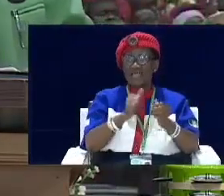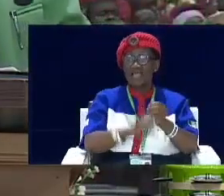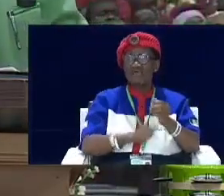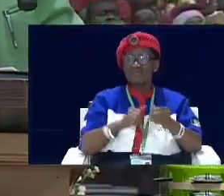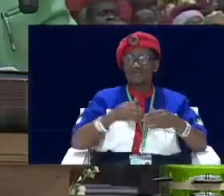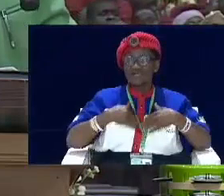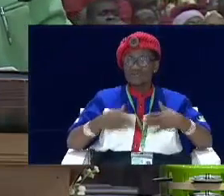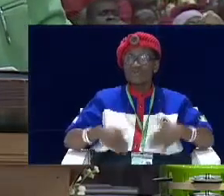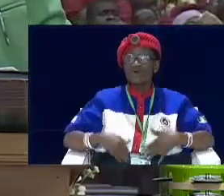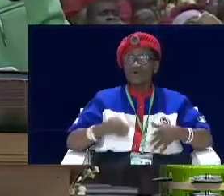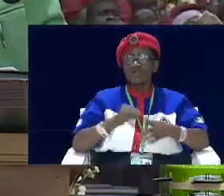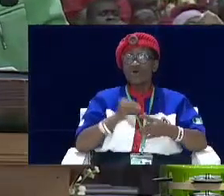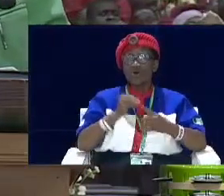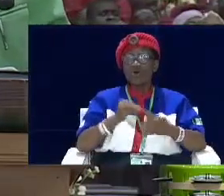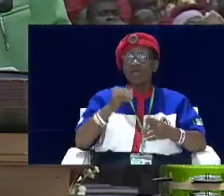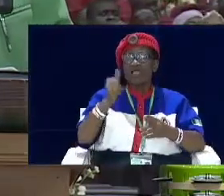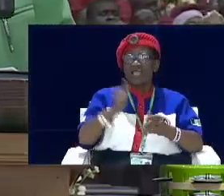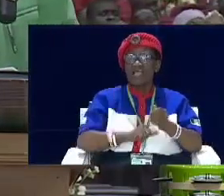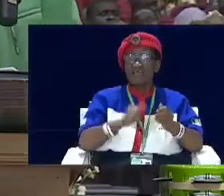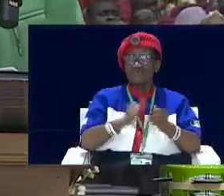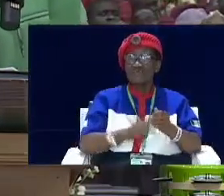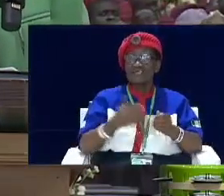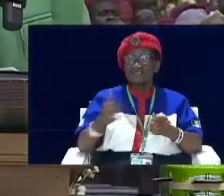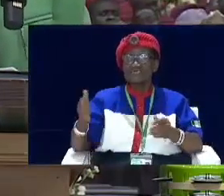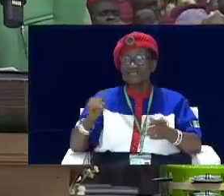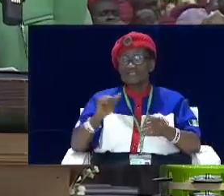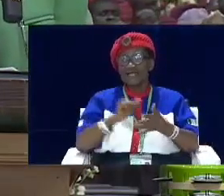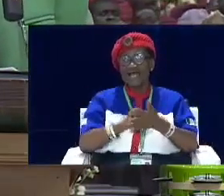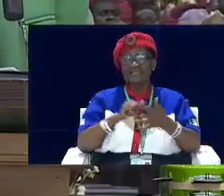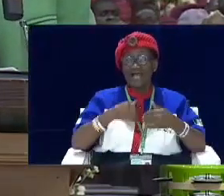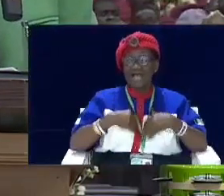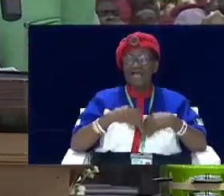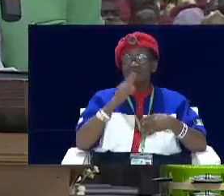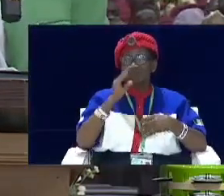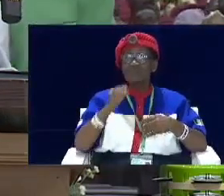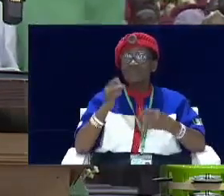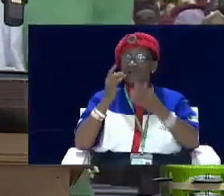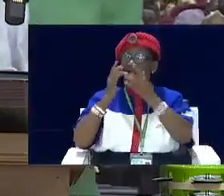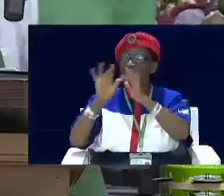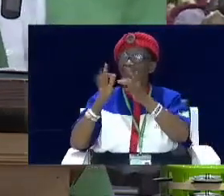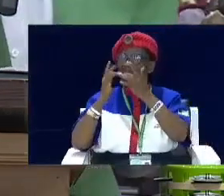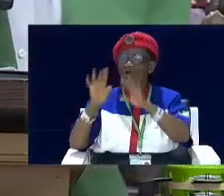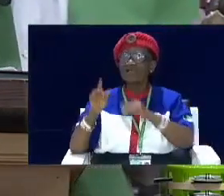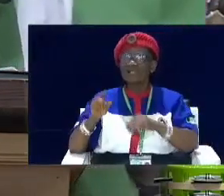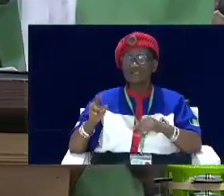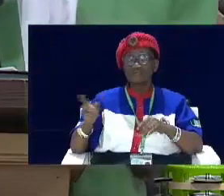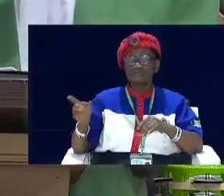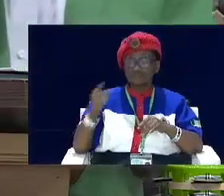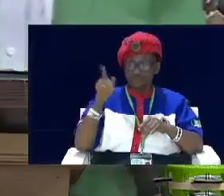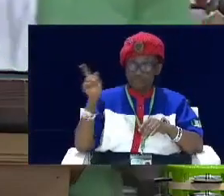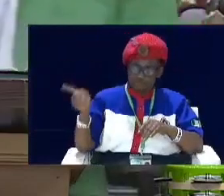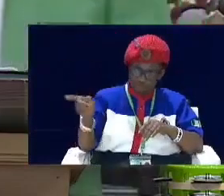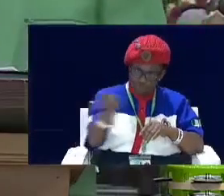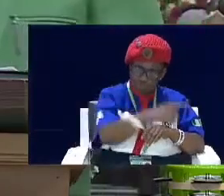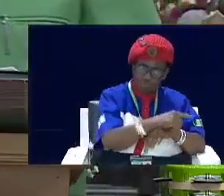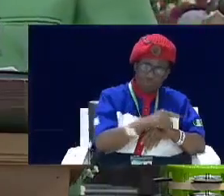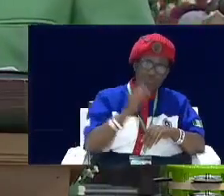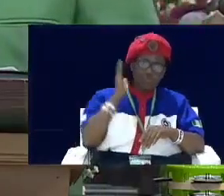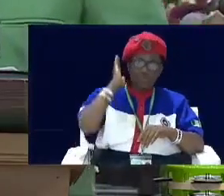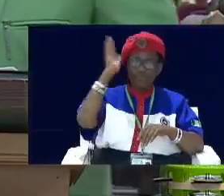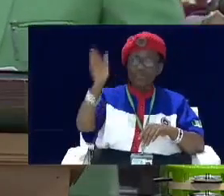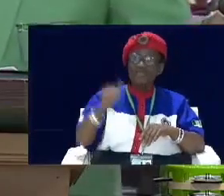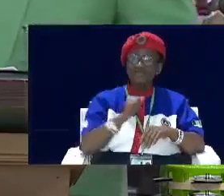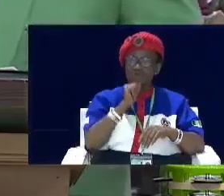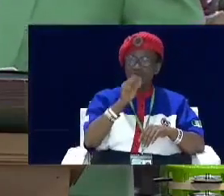that have been mocking you. Wi pe onko abi enikeni ti won tin fi mi se eleya. Will not be there when you